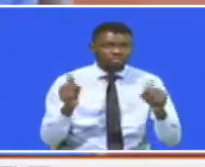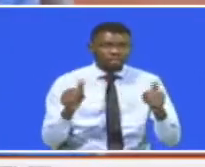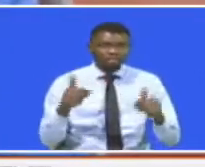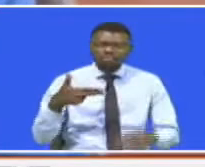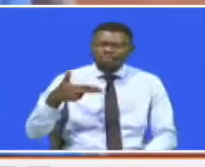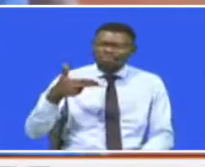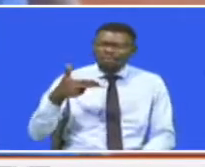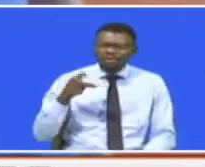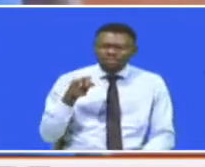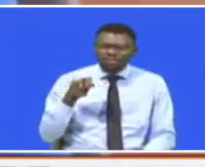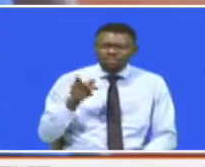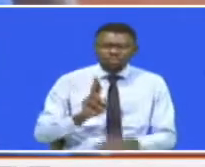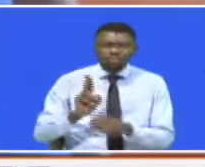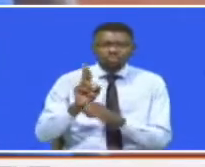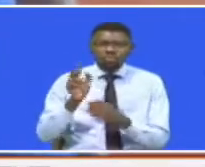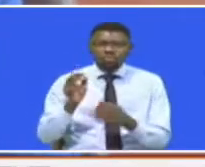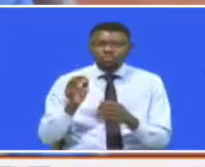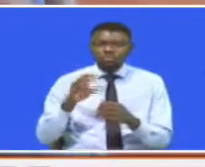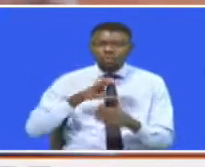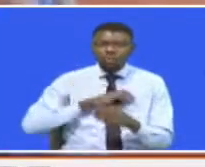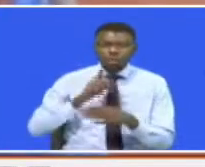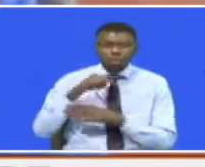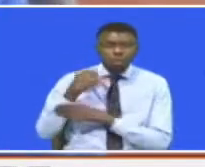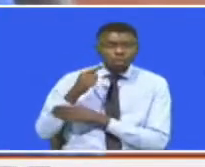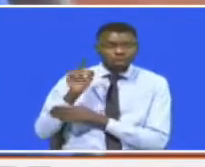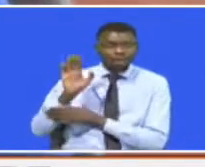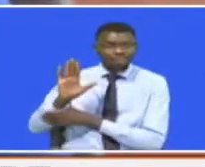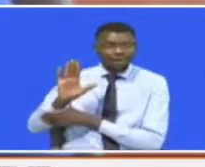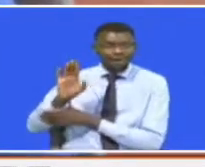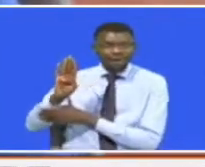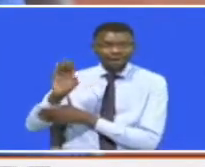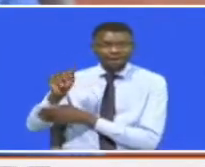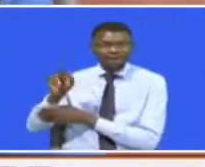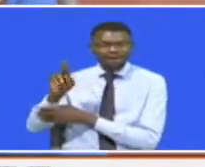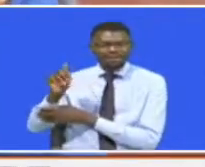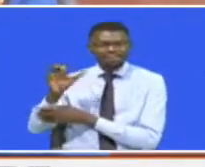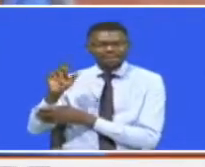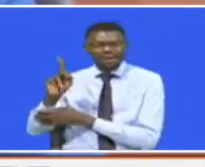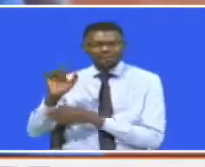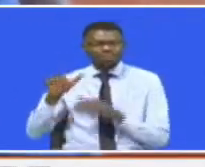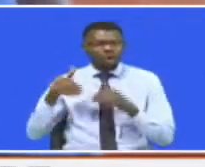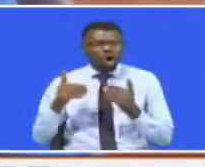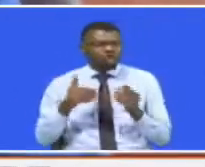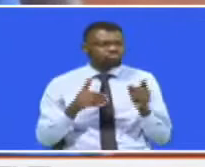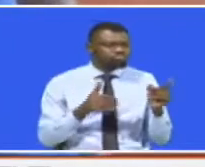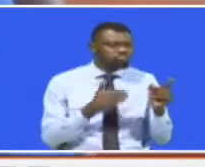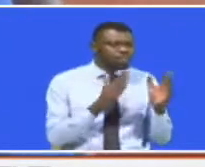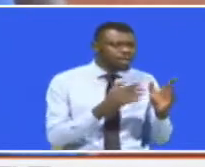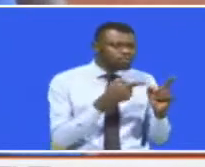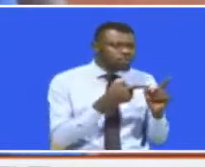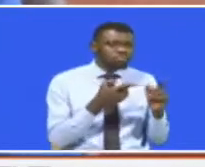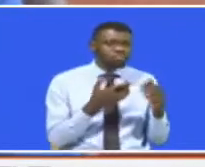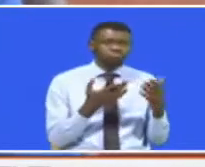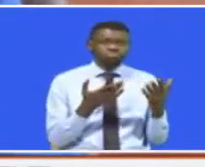ya Barack Onyango kama ya Collins alikuwa na ilivyo fire.